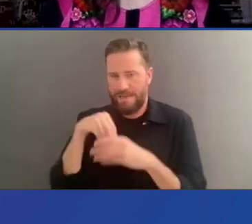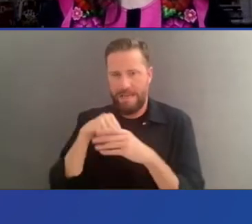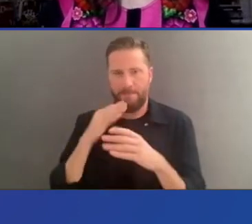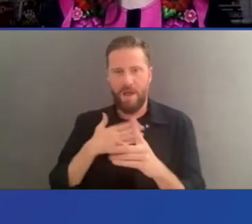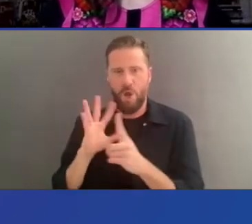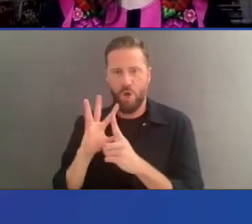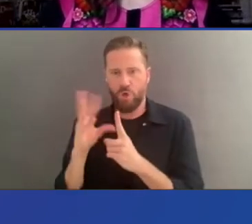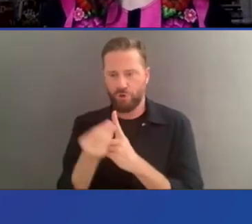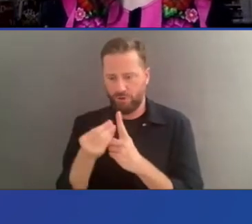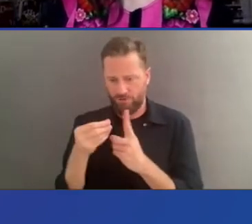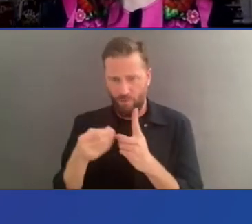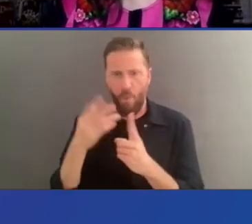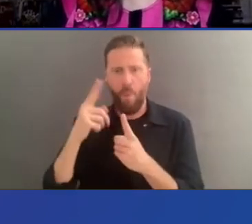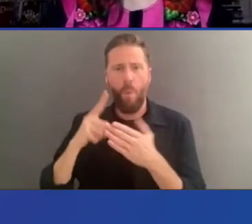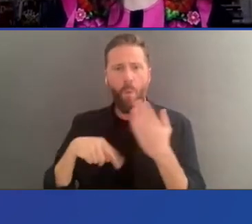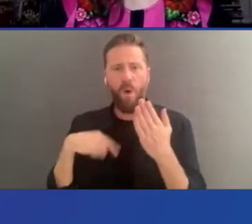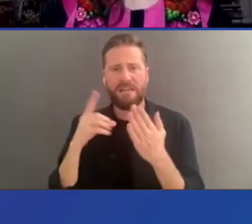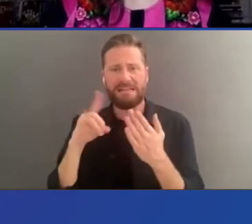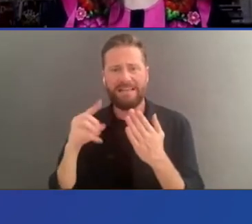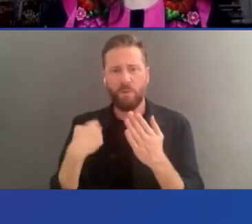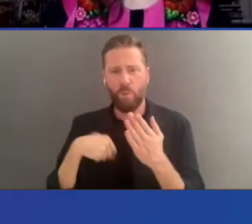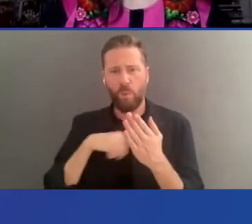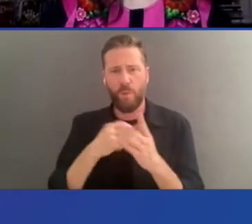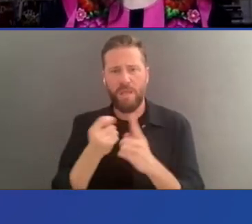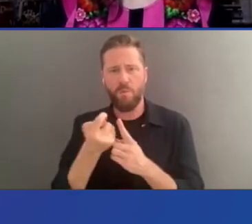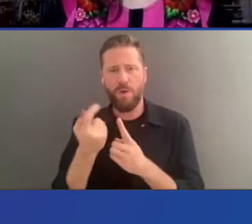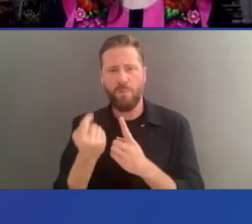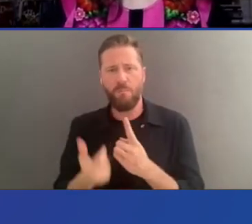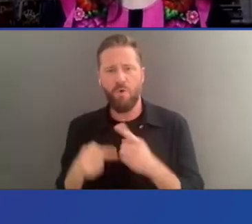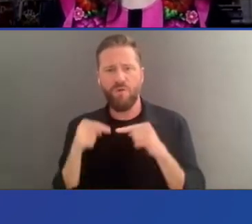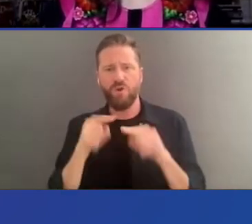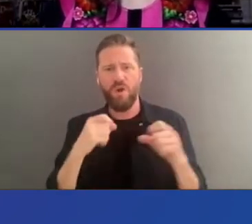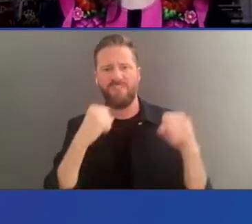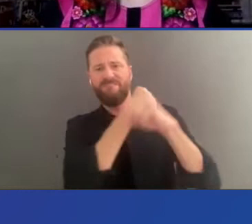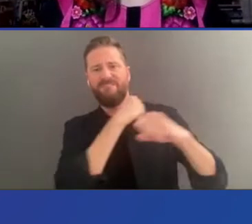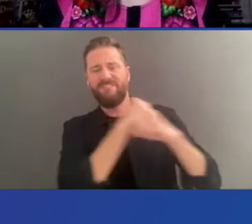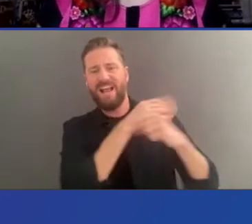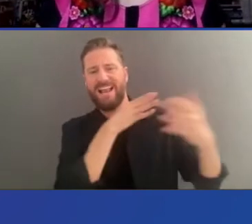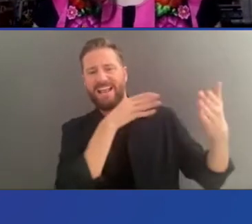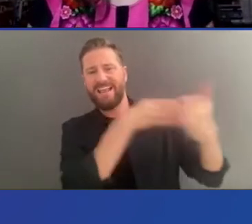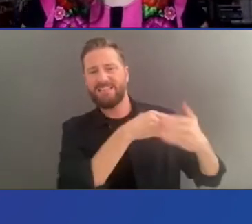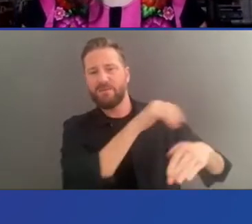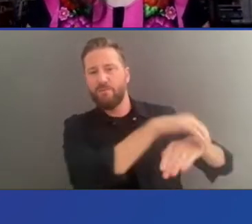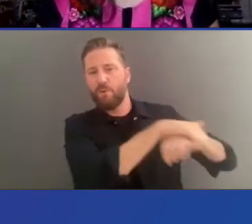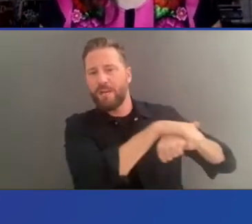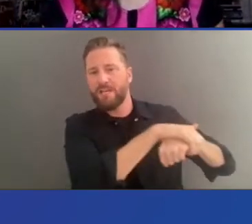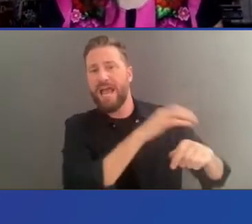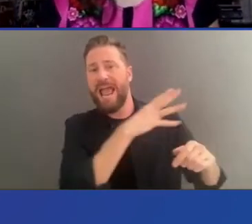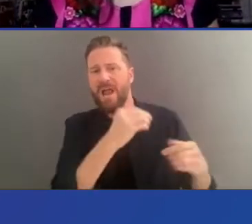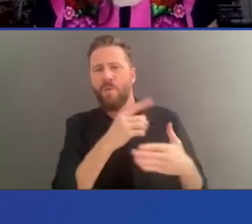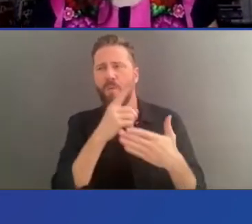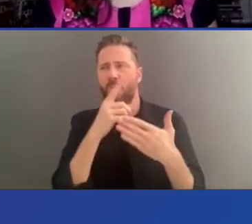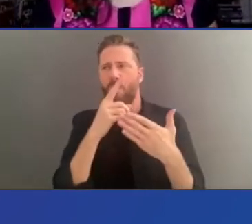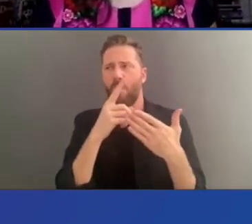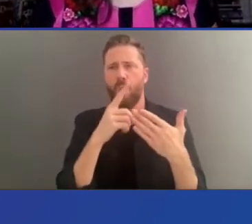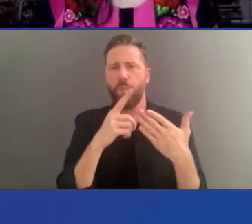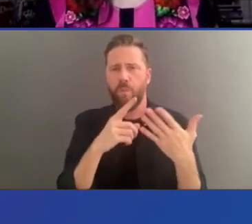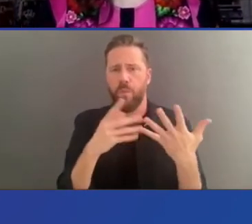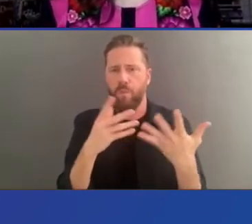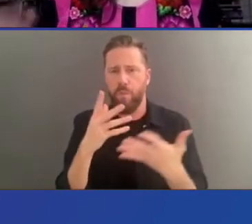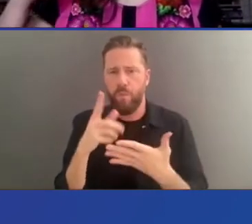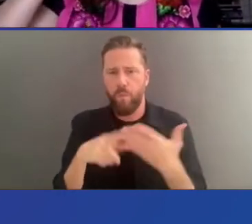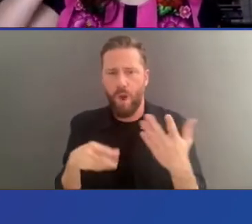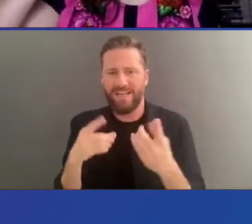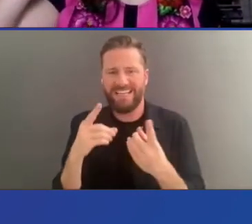we remove when we were in that sort of fight against the British? And what are we sort of